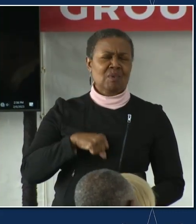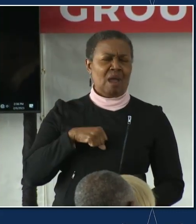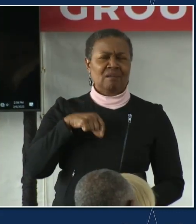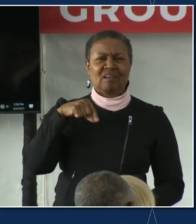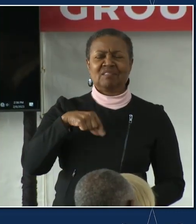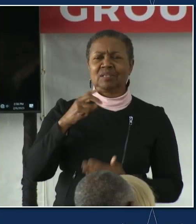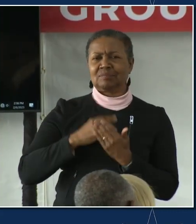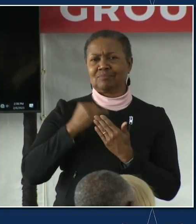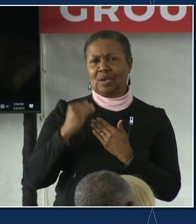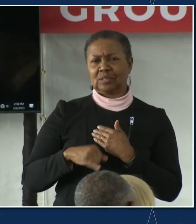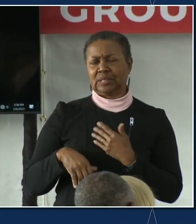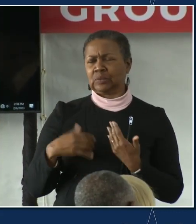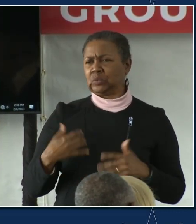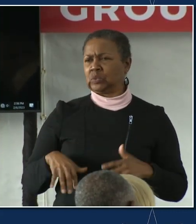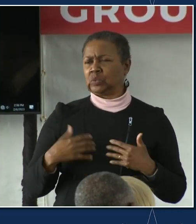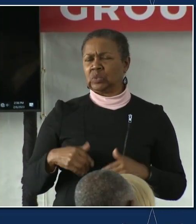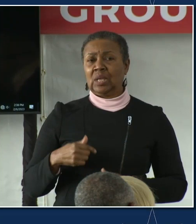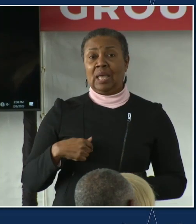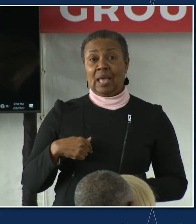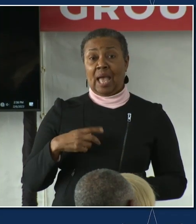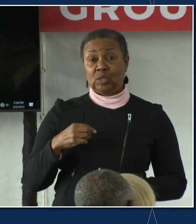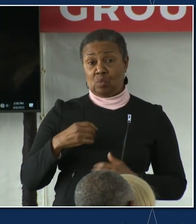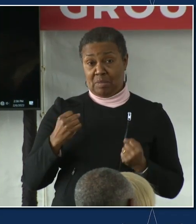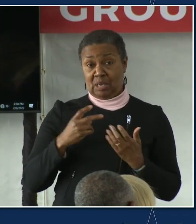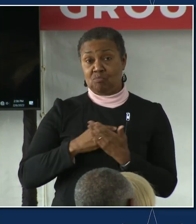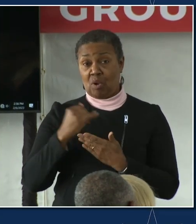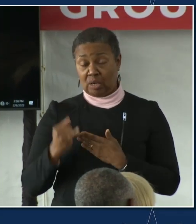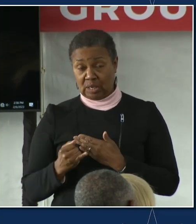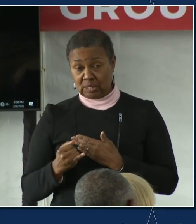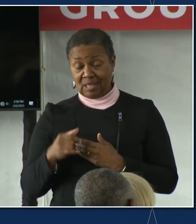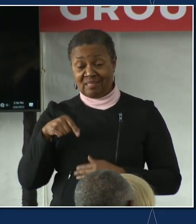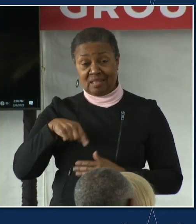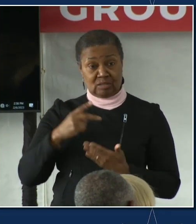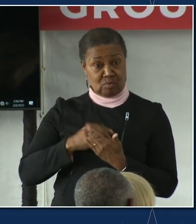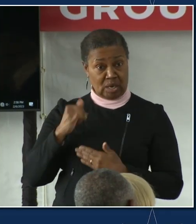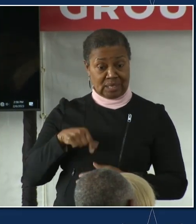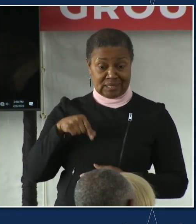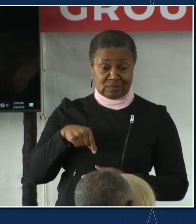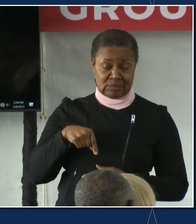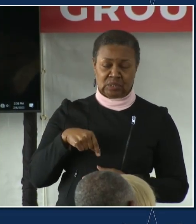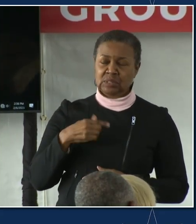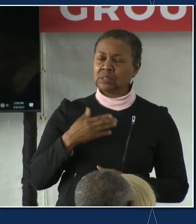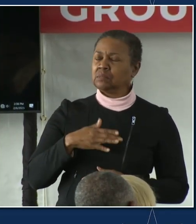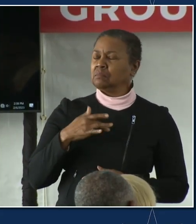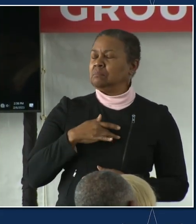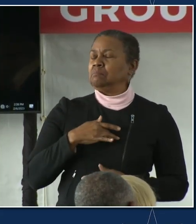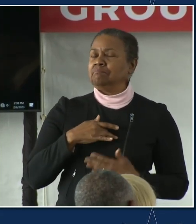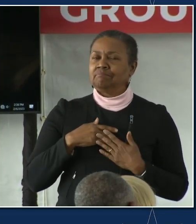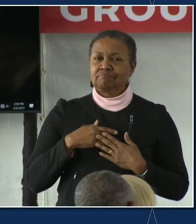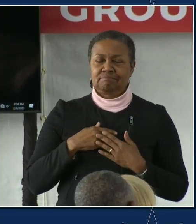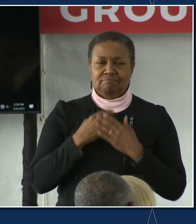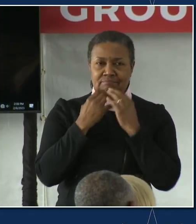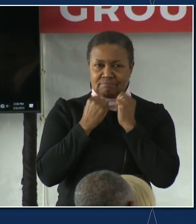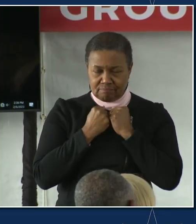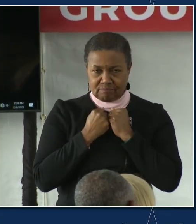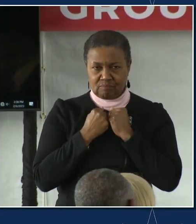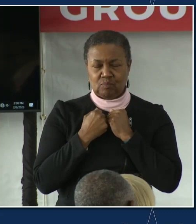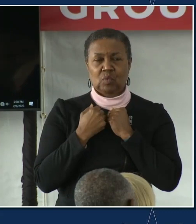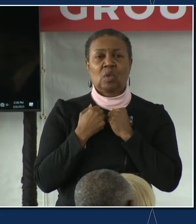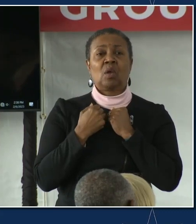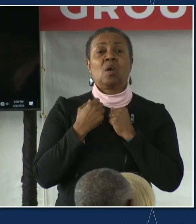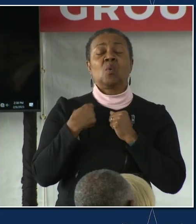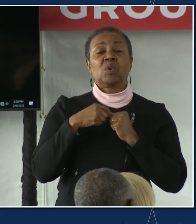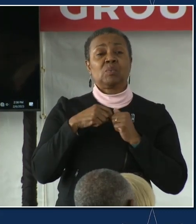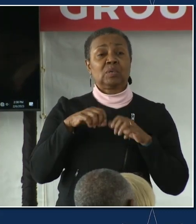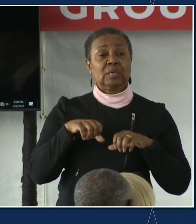this project, and I do a lot of projects, but this one is near and dear because one, we're